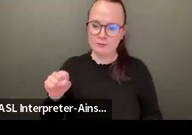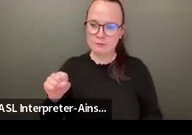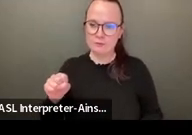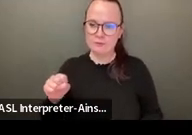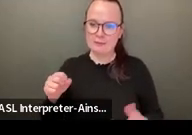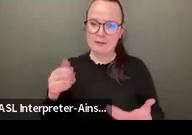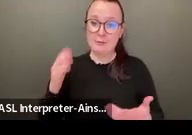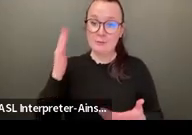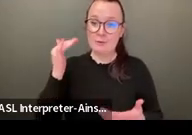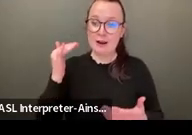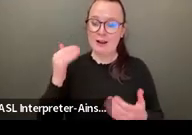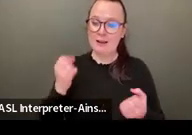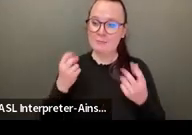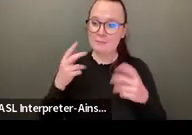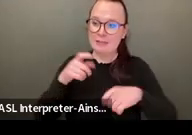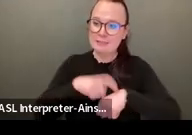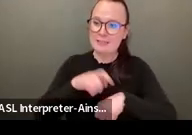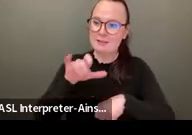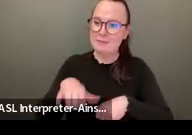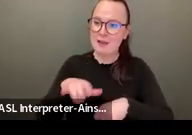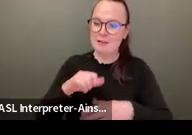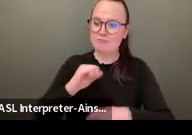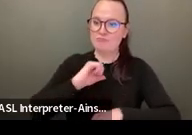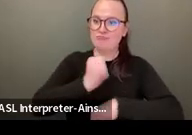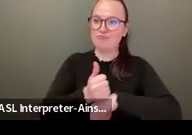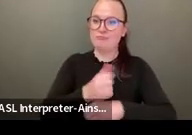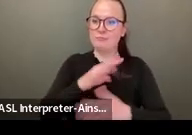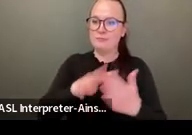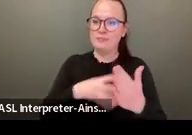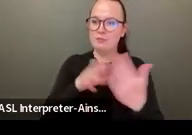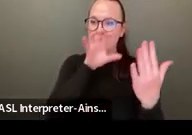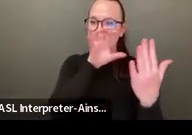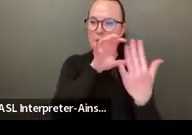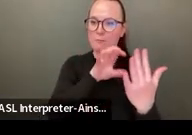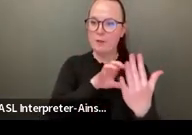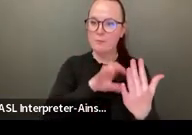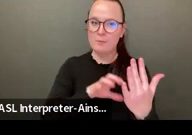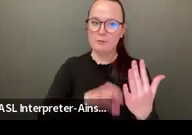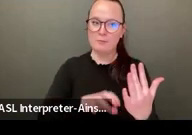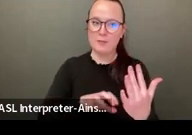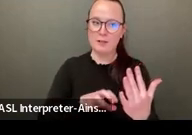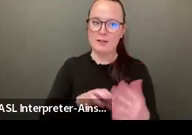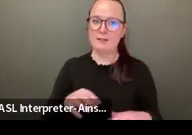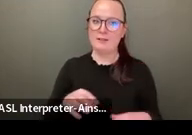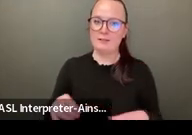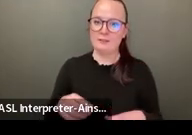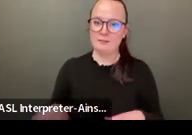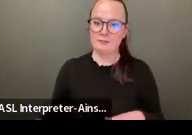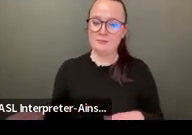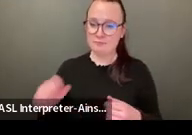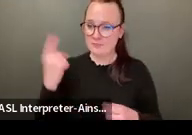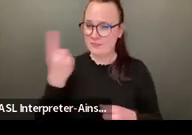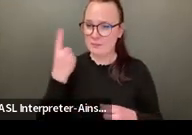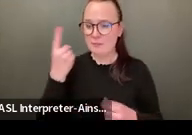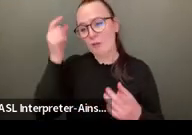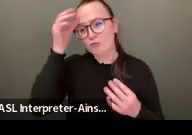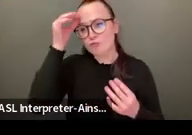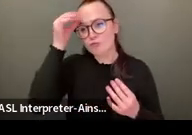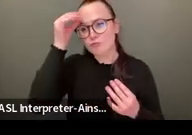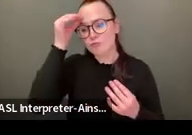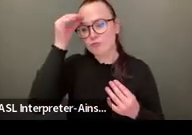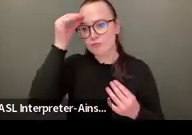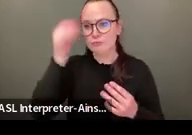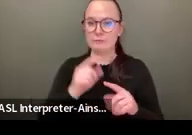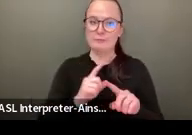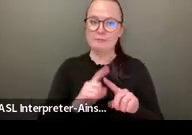times that's when block scheduling happens. We do see it in other places also, but this is just something to keep in mind. So